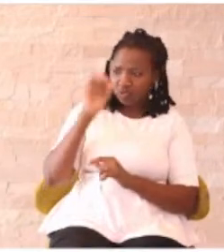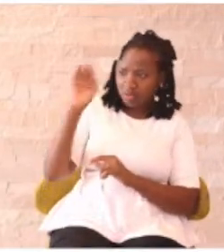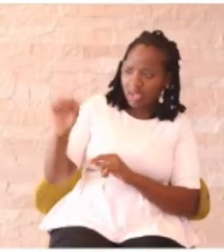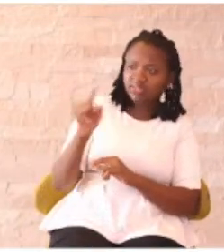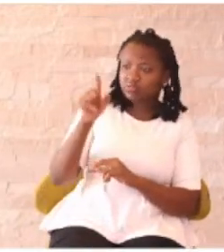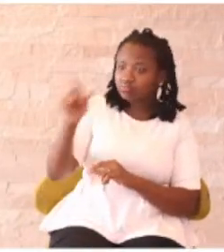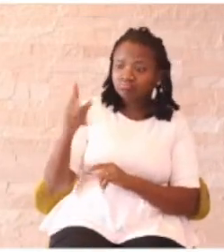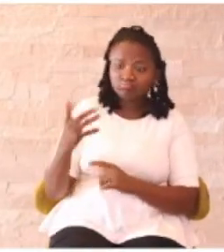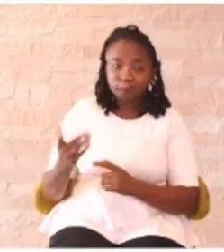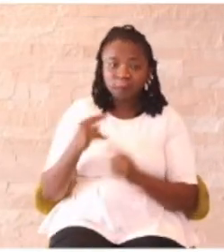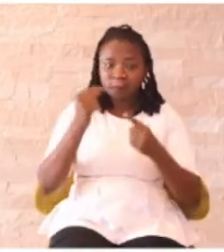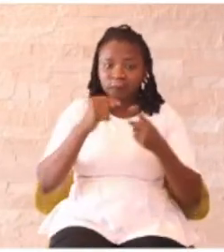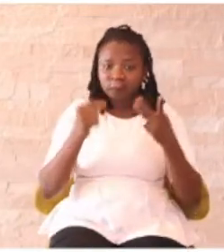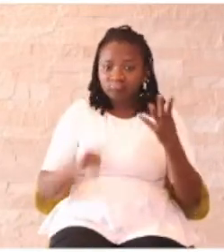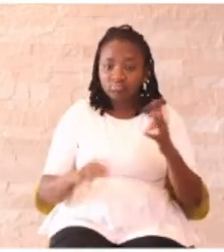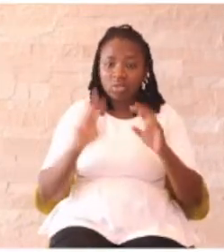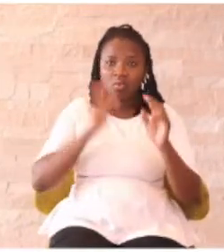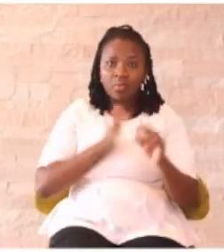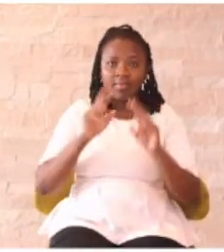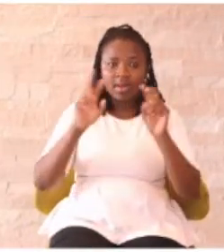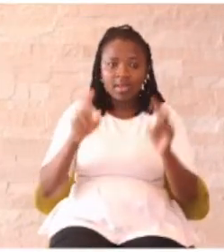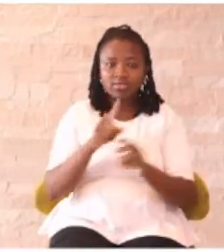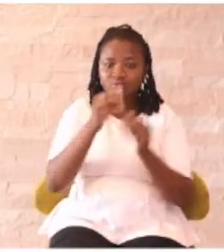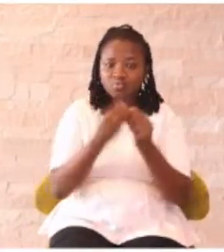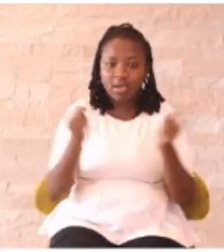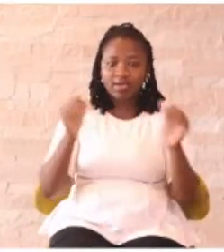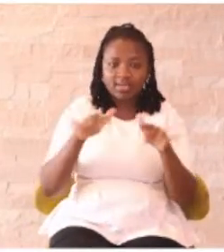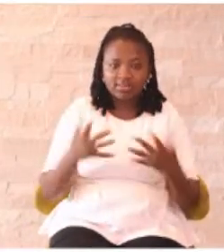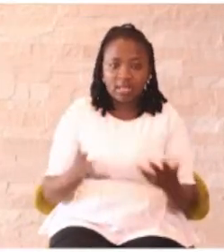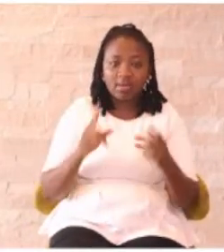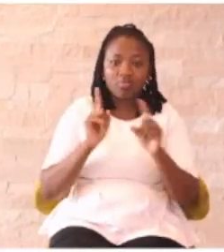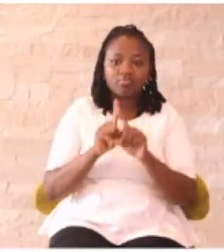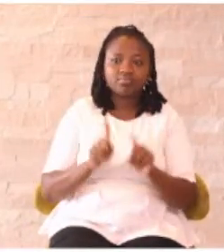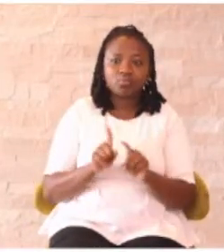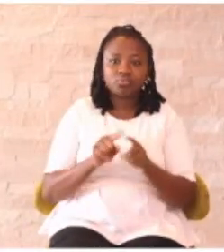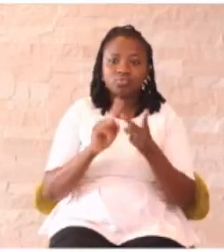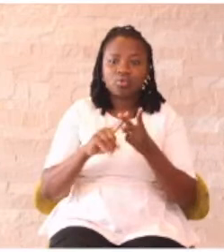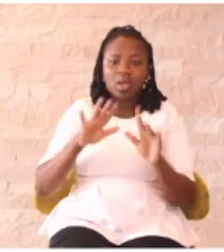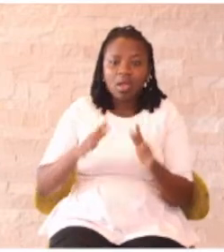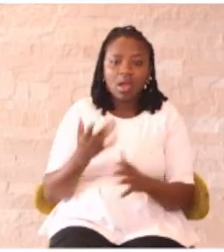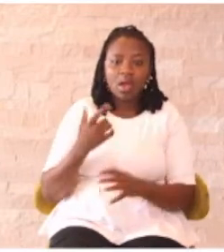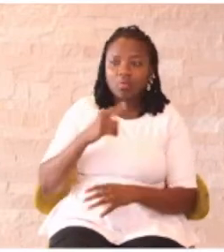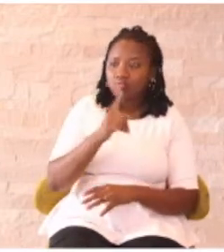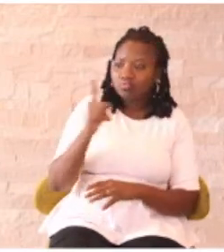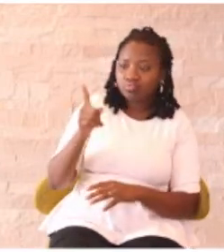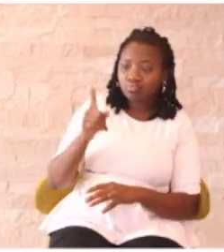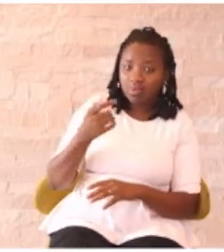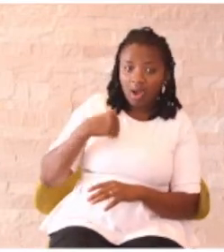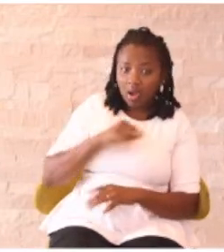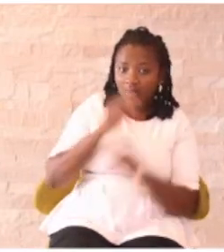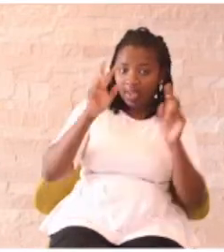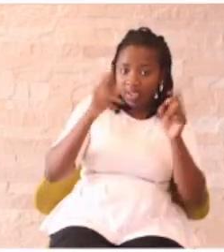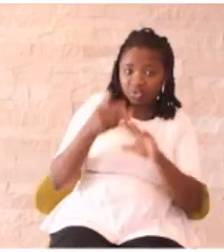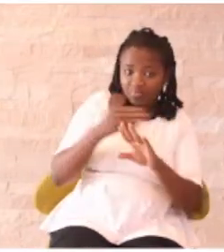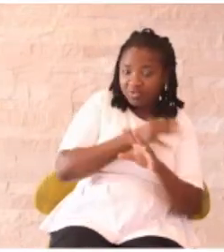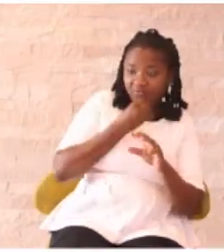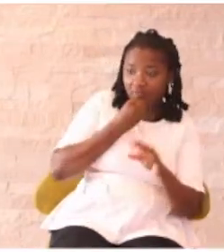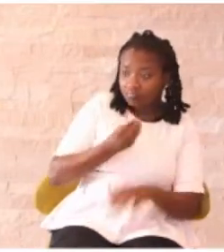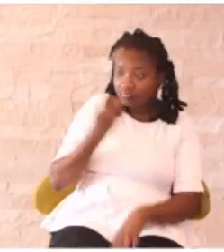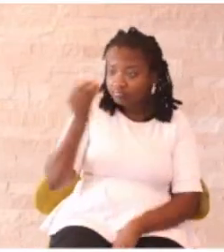been able to address women issues, two, on how they have been able to follow up our issues that we